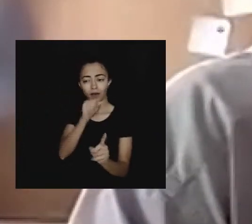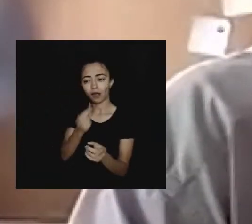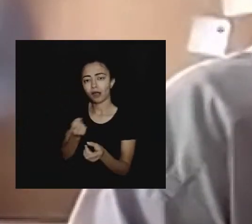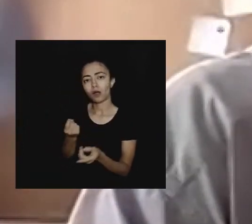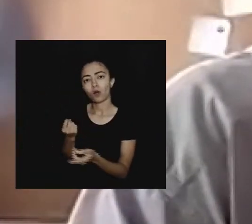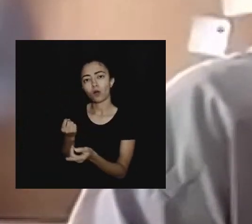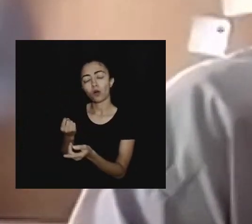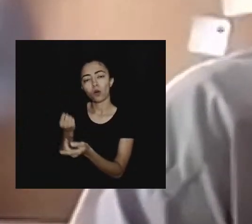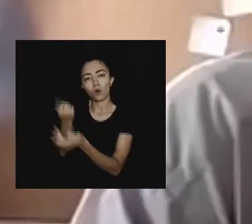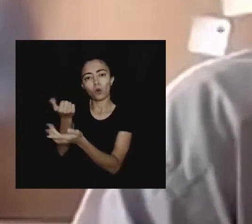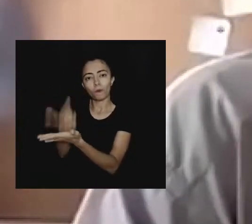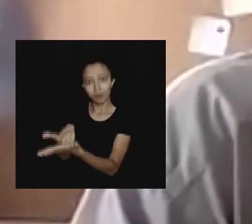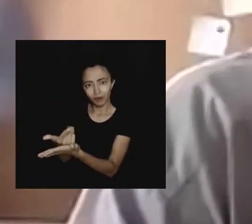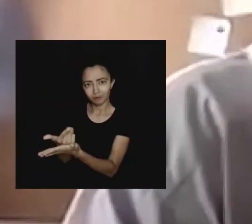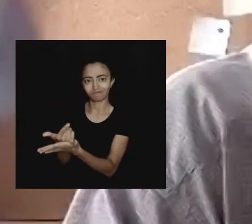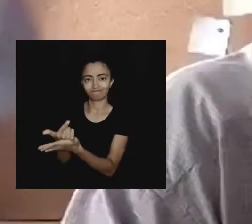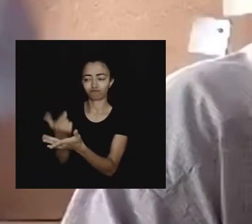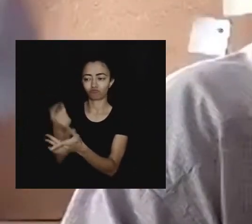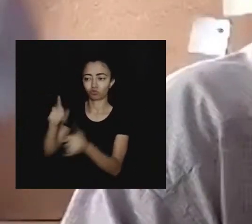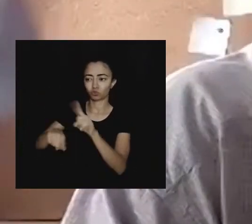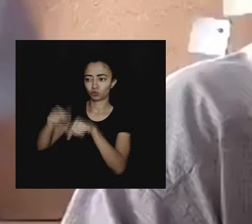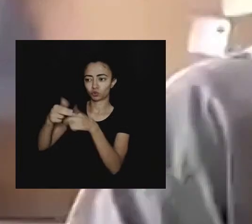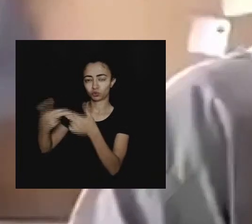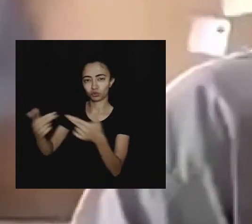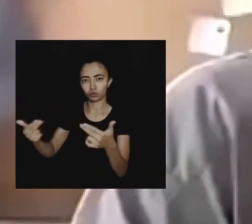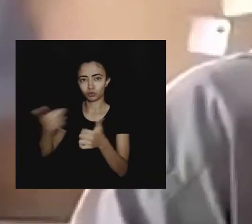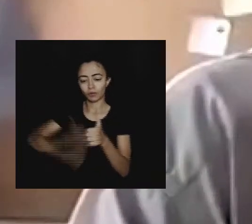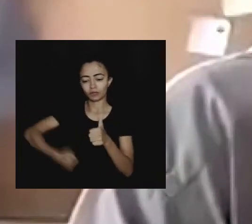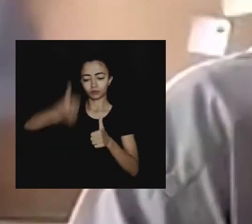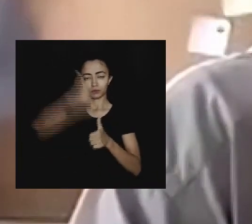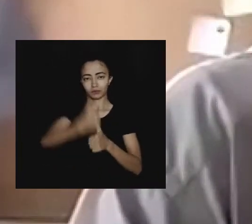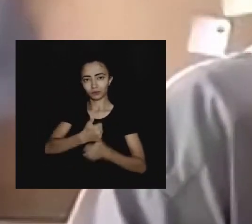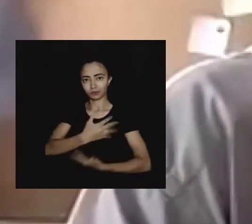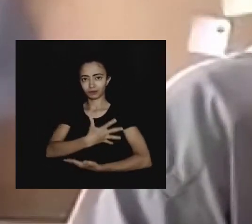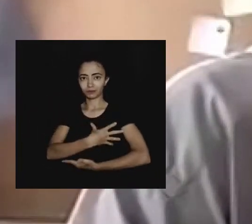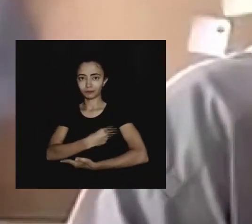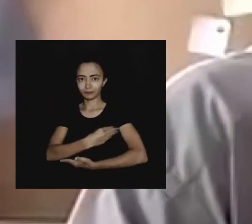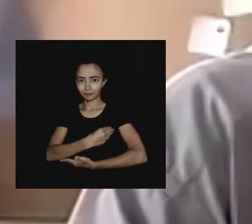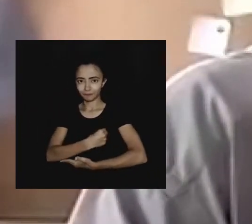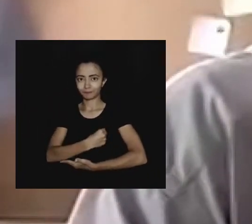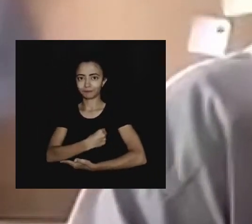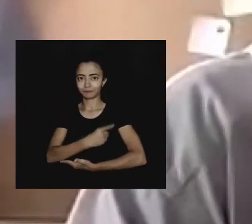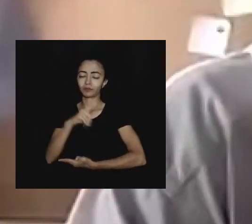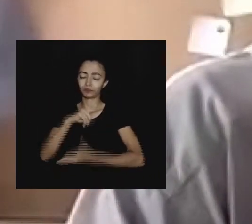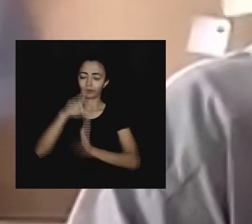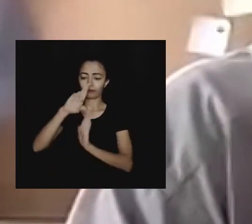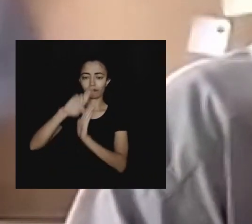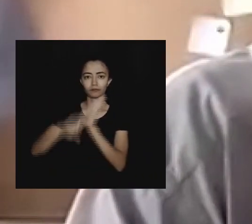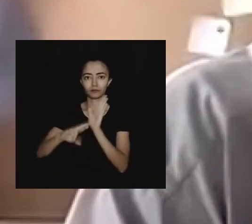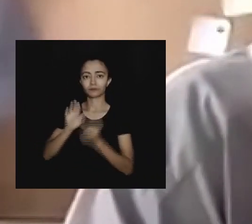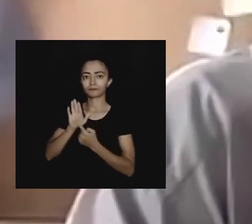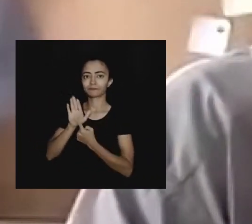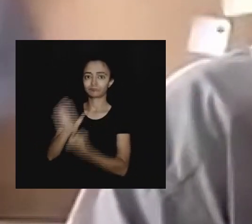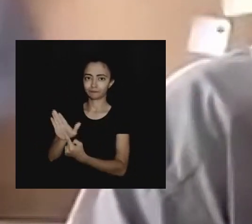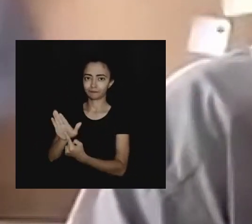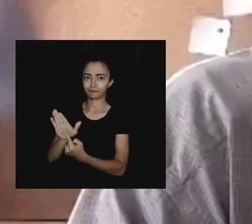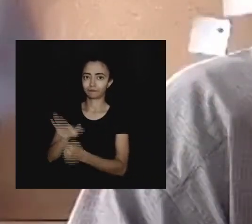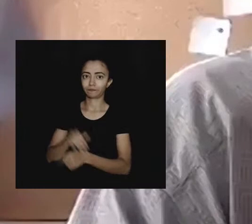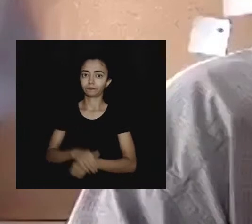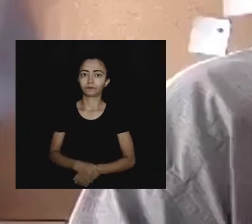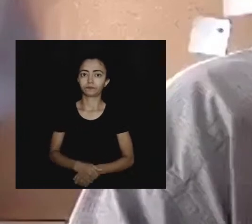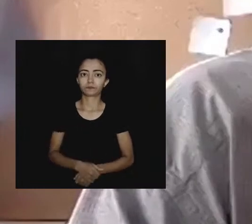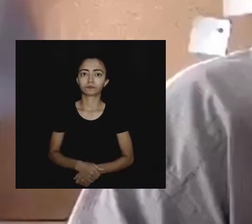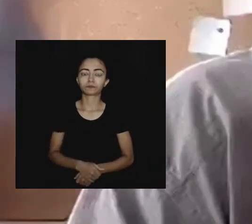products regardless of breastfeeding or actually leaving